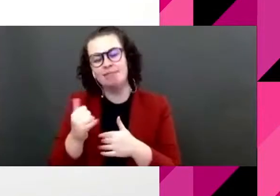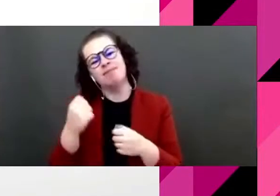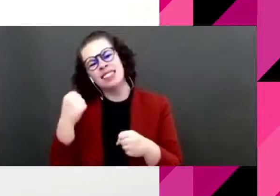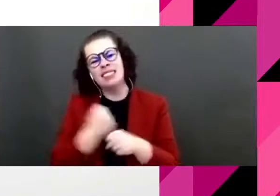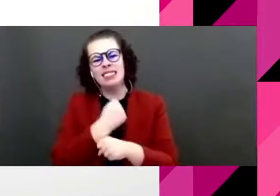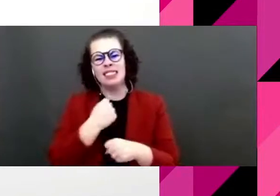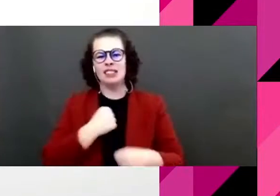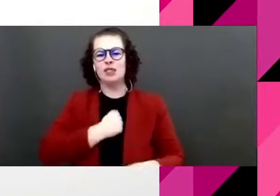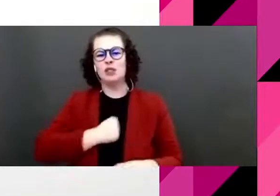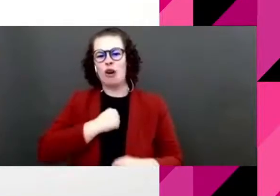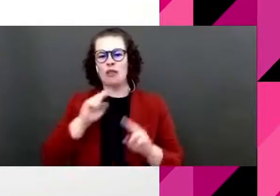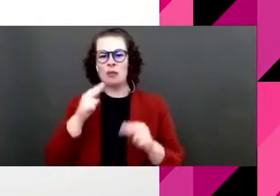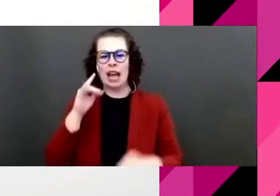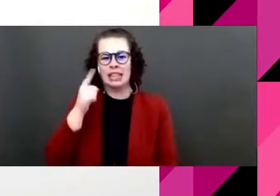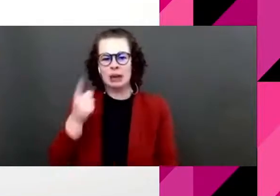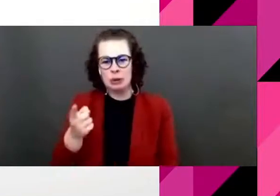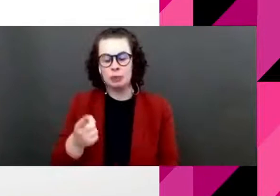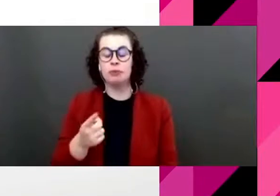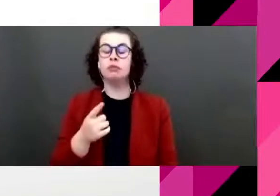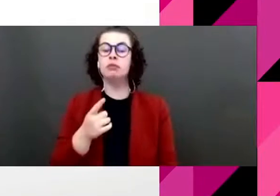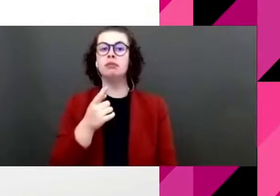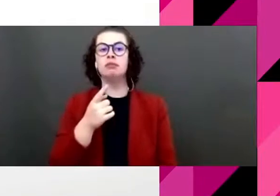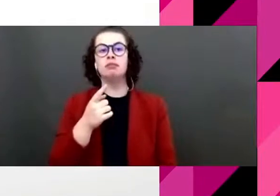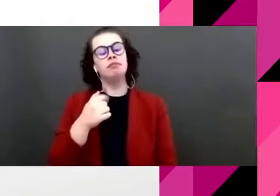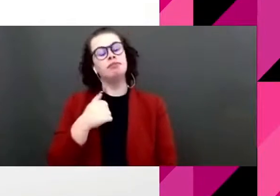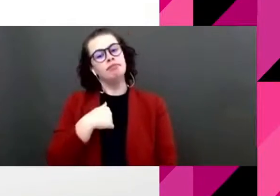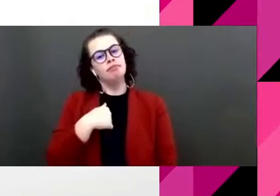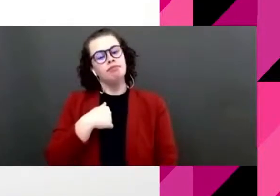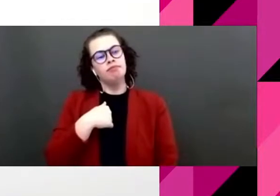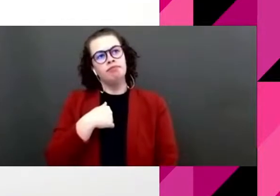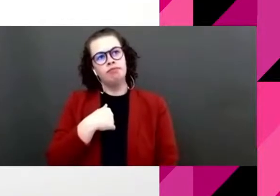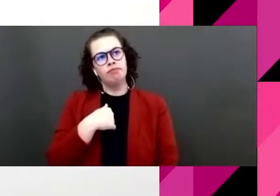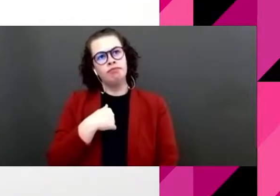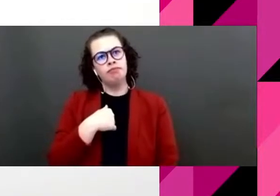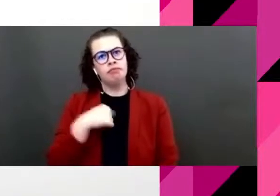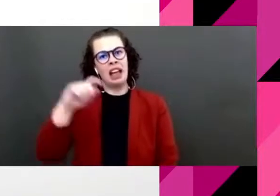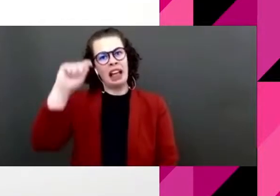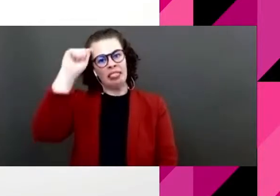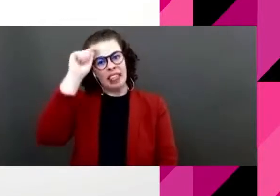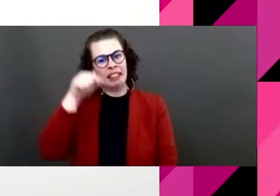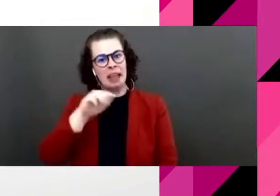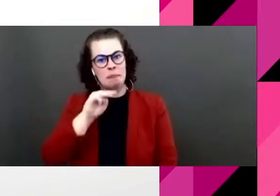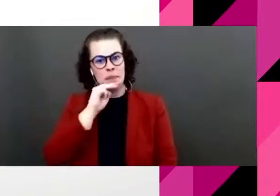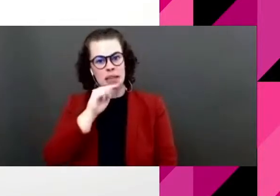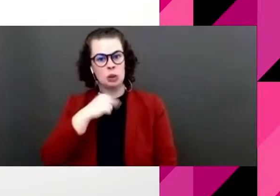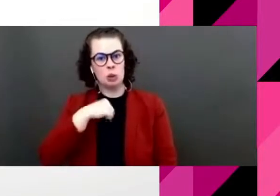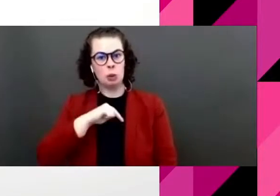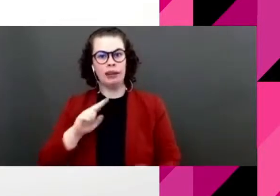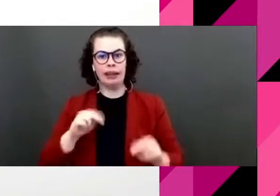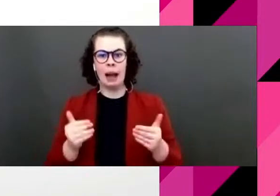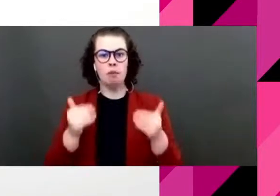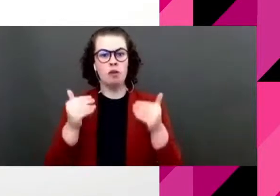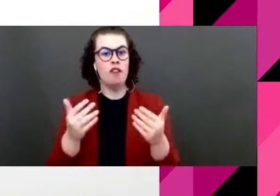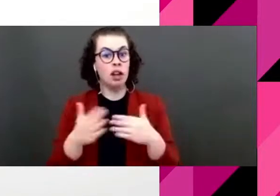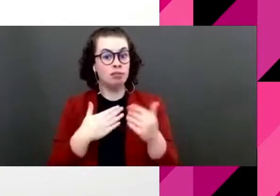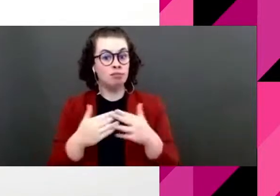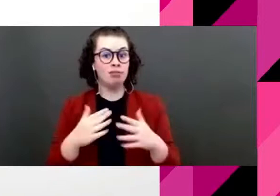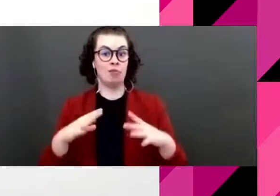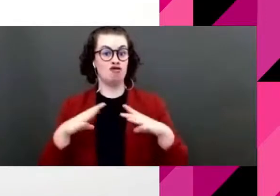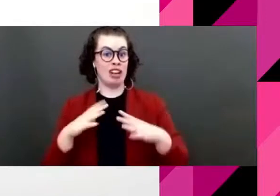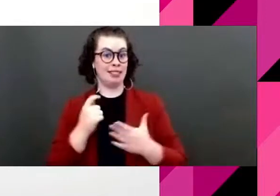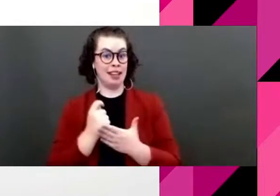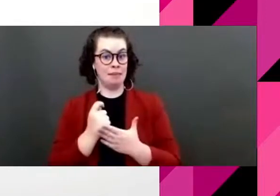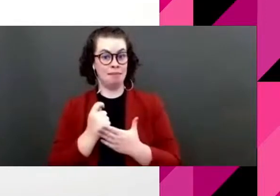now. But I suppose it does mean we can move to our break now. And I'm